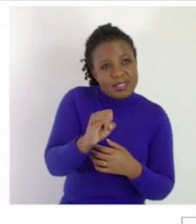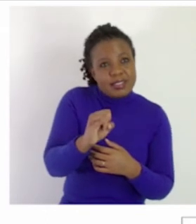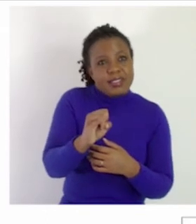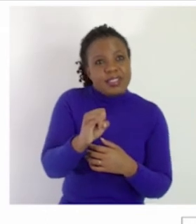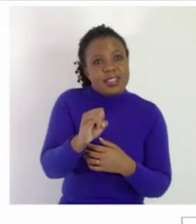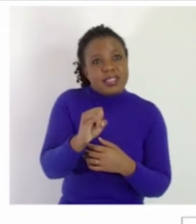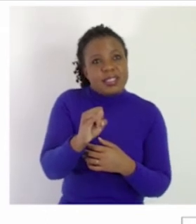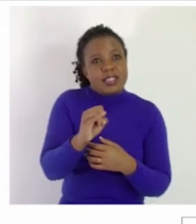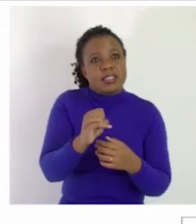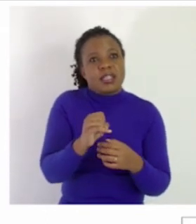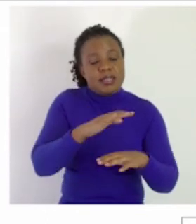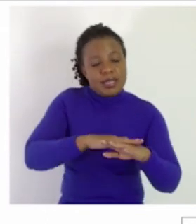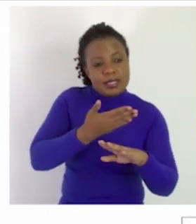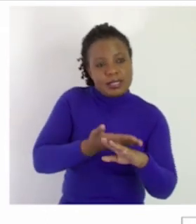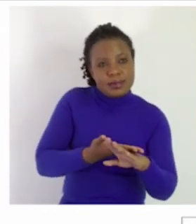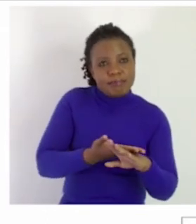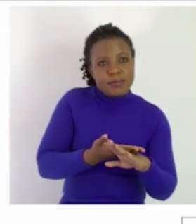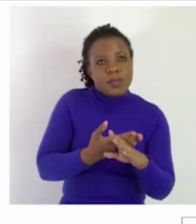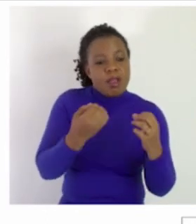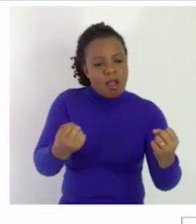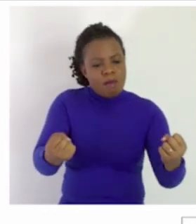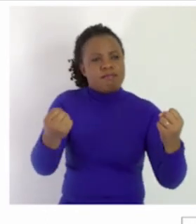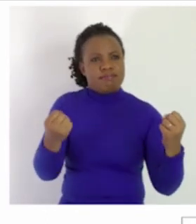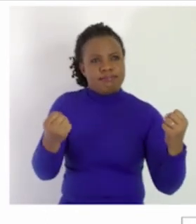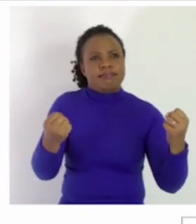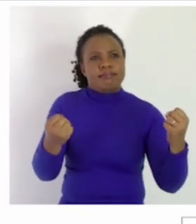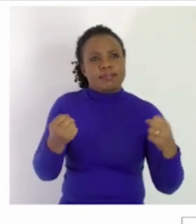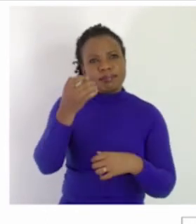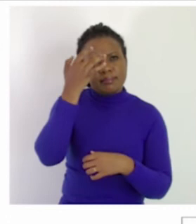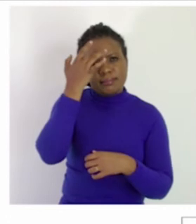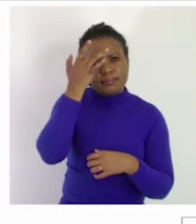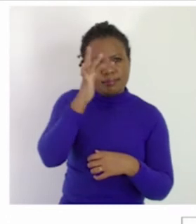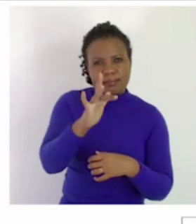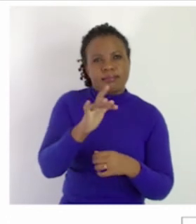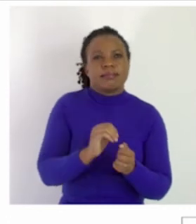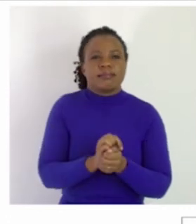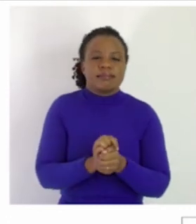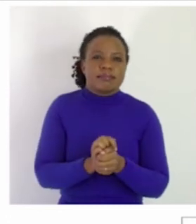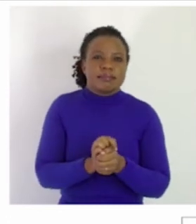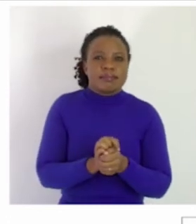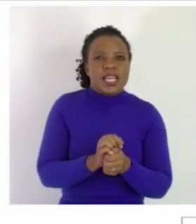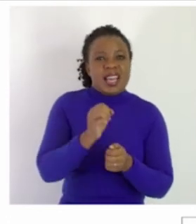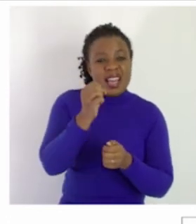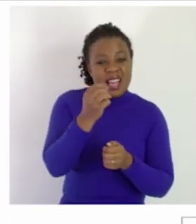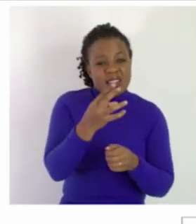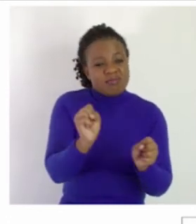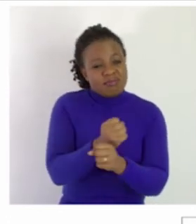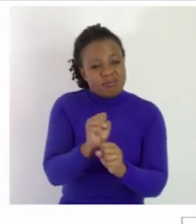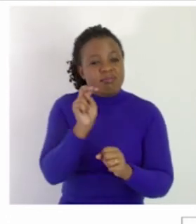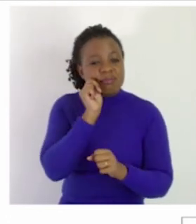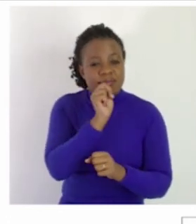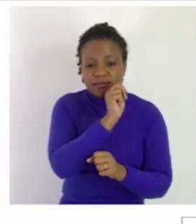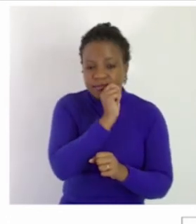qualities, e.g., bravery, intelligence. Uncountable nouns